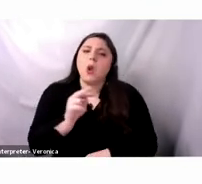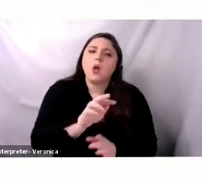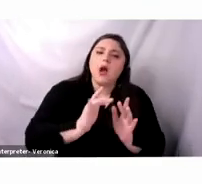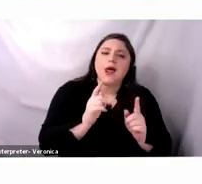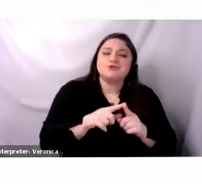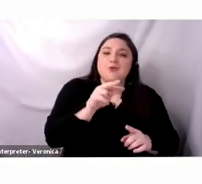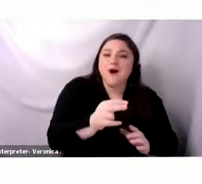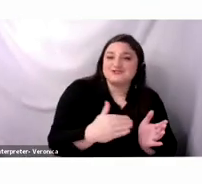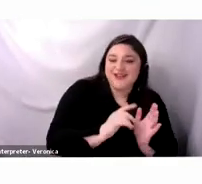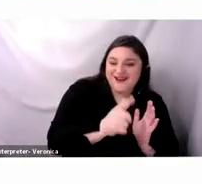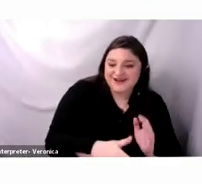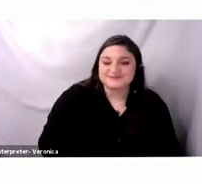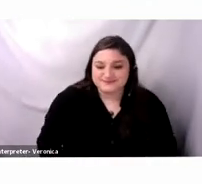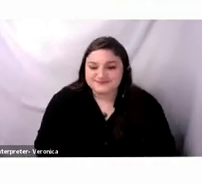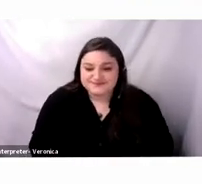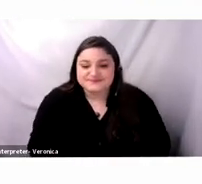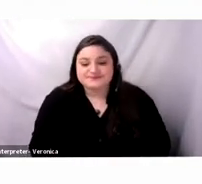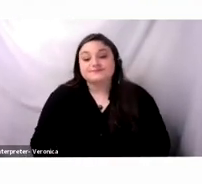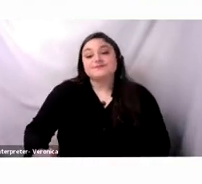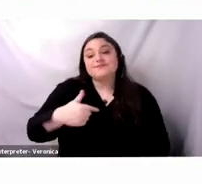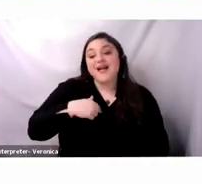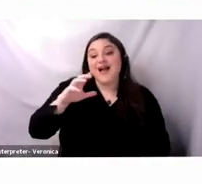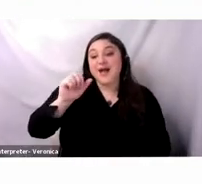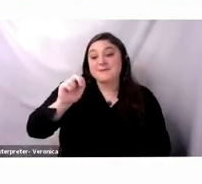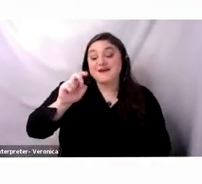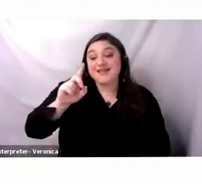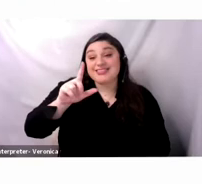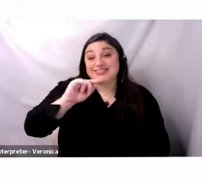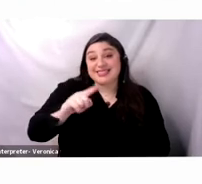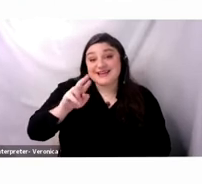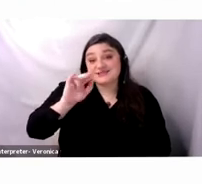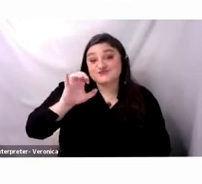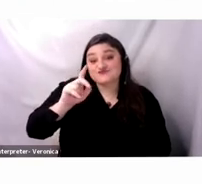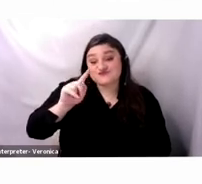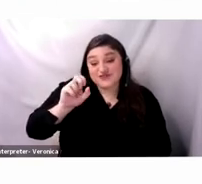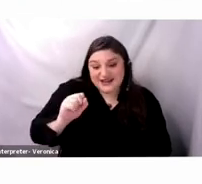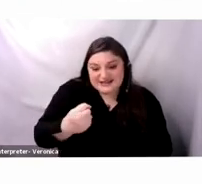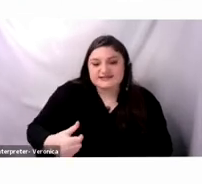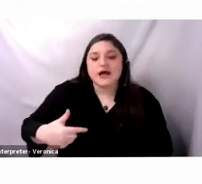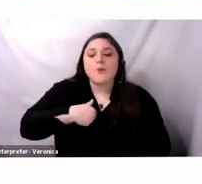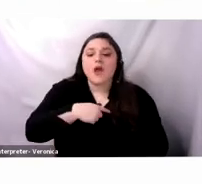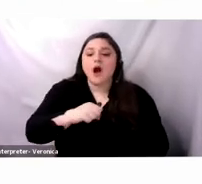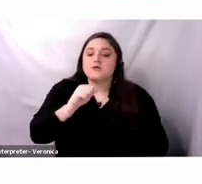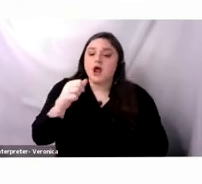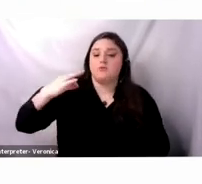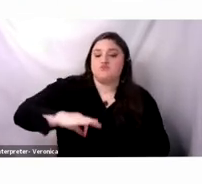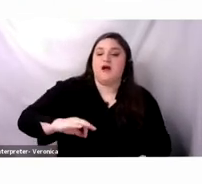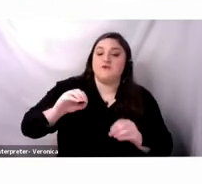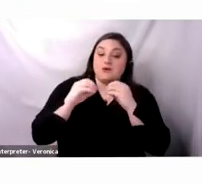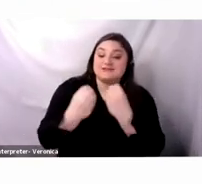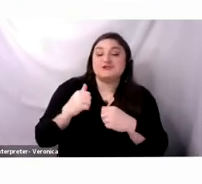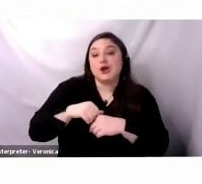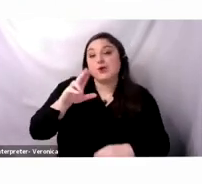the co-founder of the Orr Foundation, and we're a not-for-profit that's based both in the United States and Ghana. We've been working between the two countries